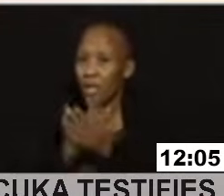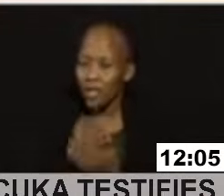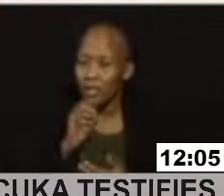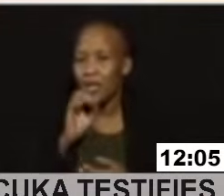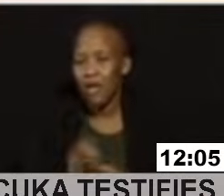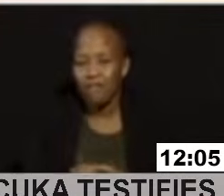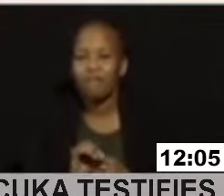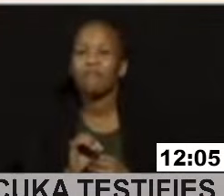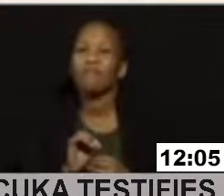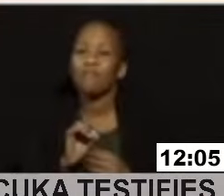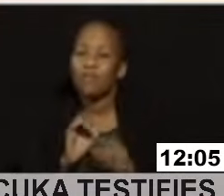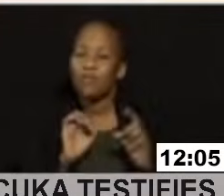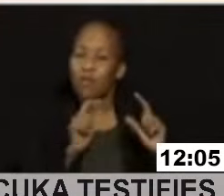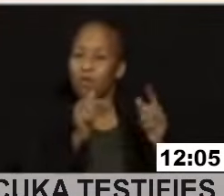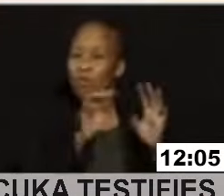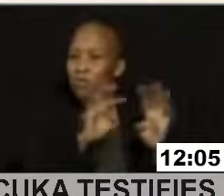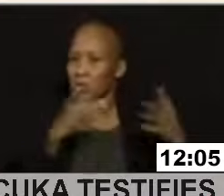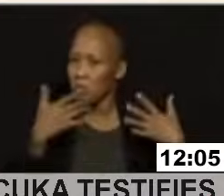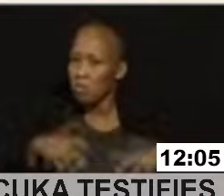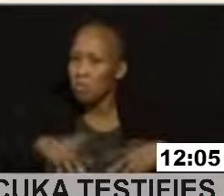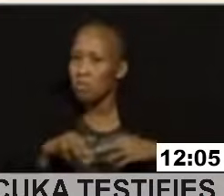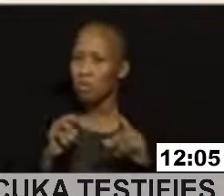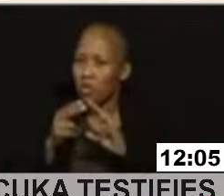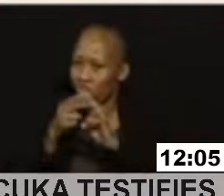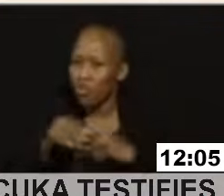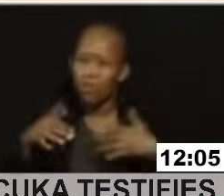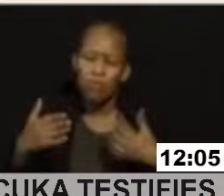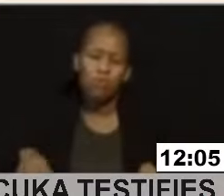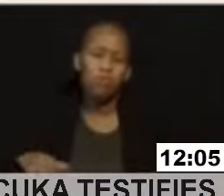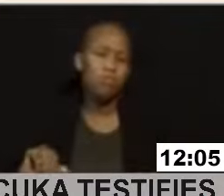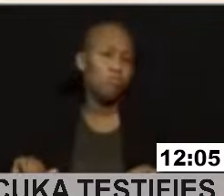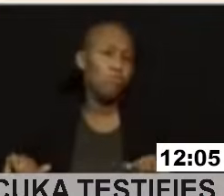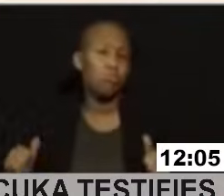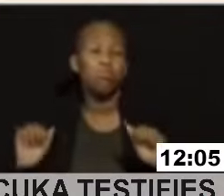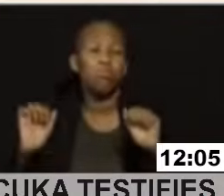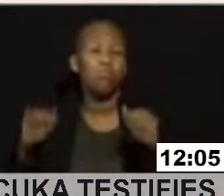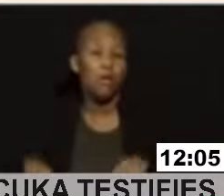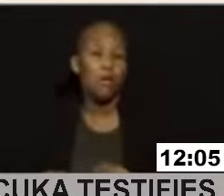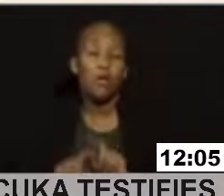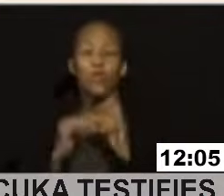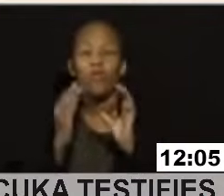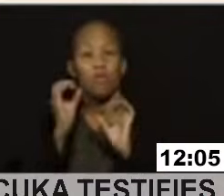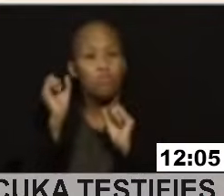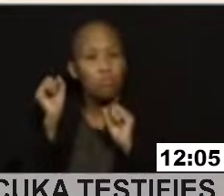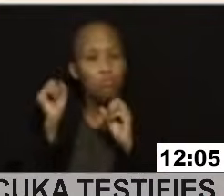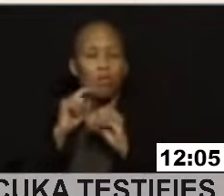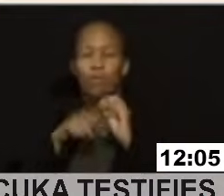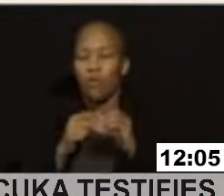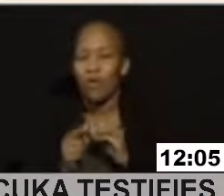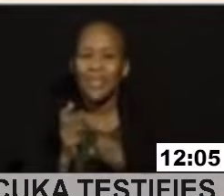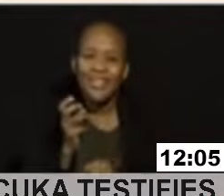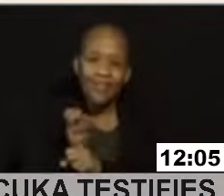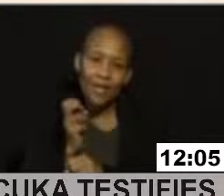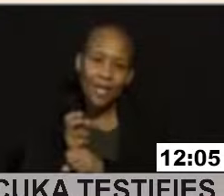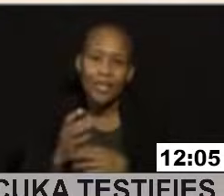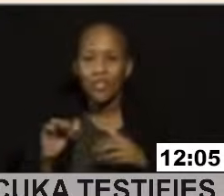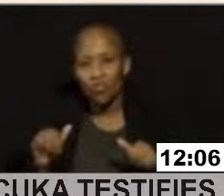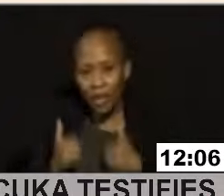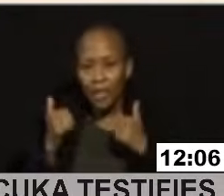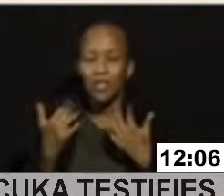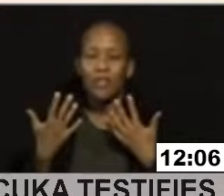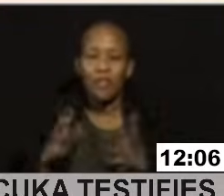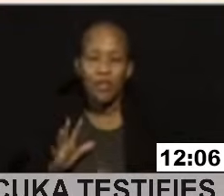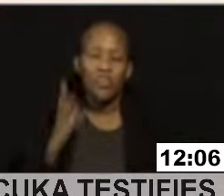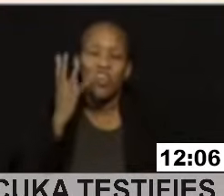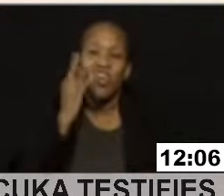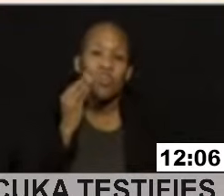absolutely successful, it was a wonderful unit. You talked to us about the difficulties that you encountered as